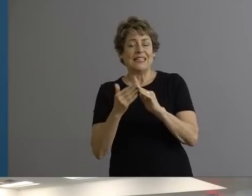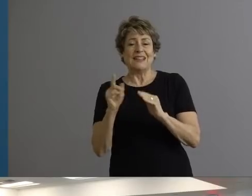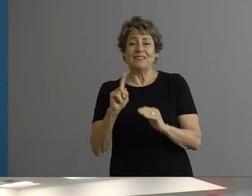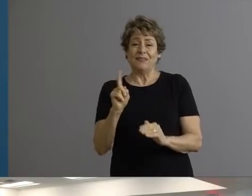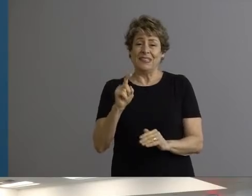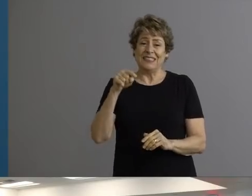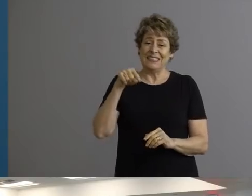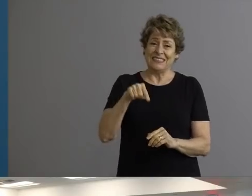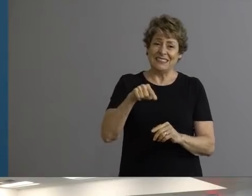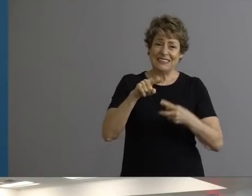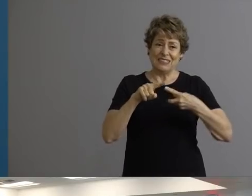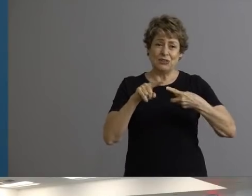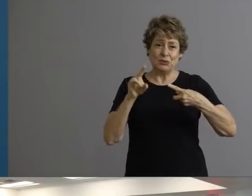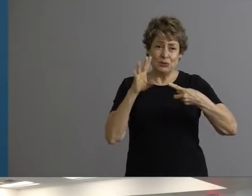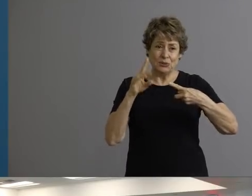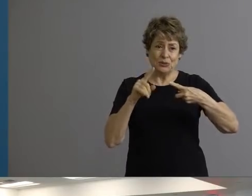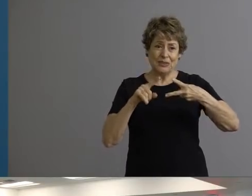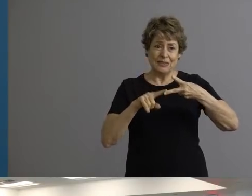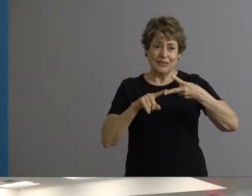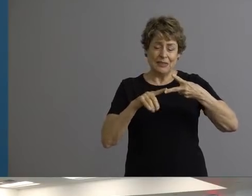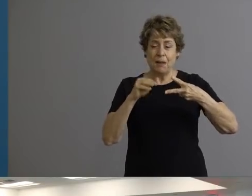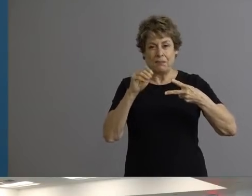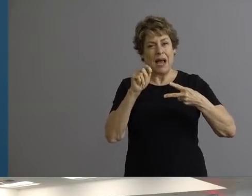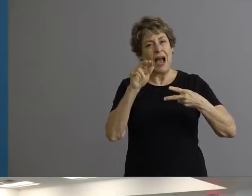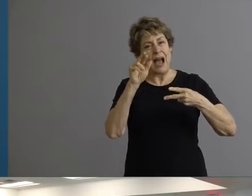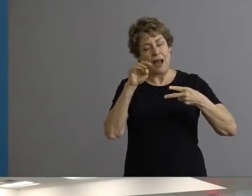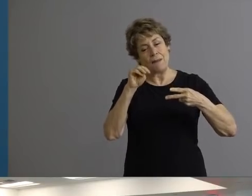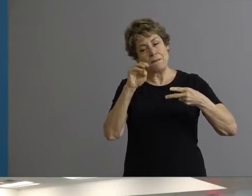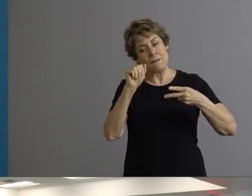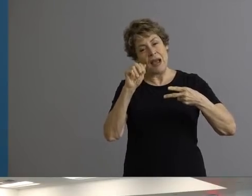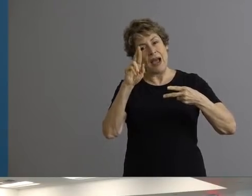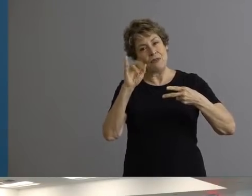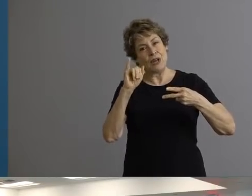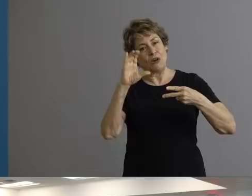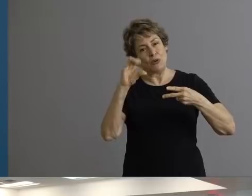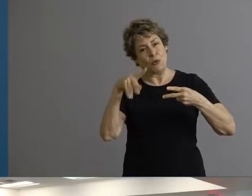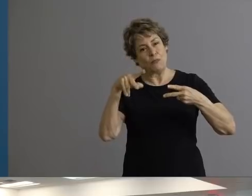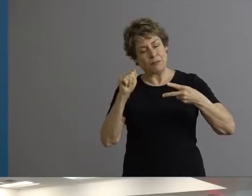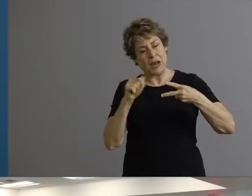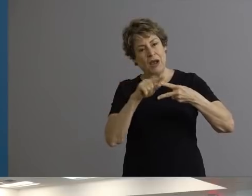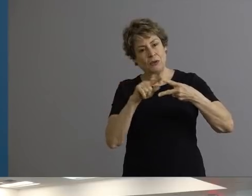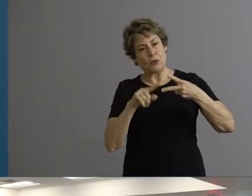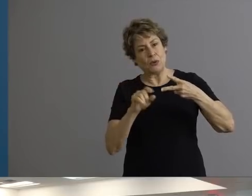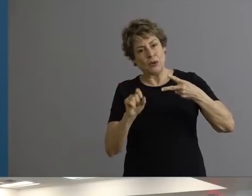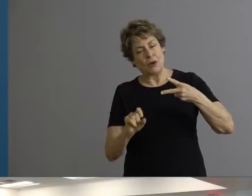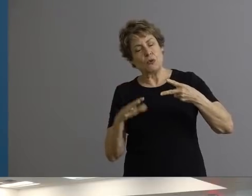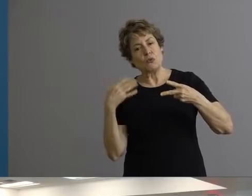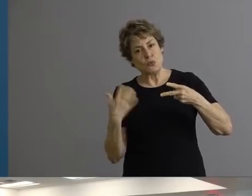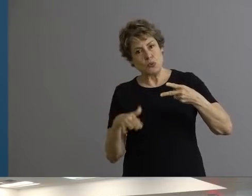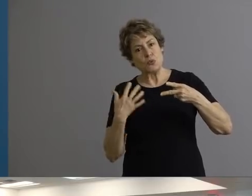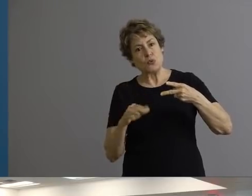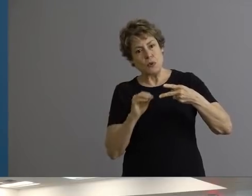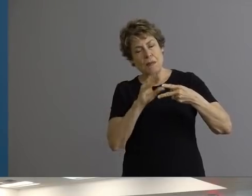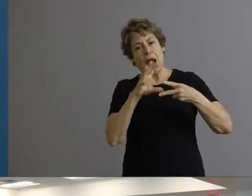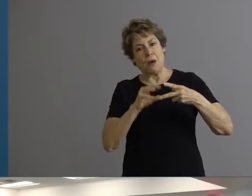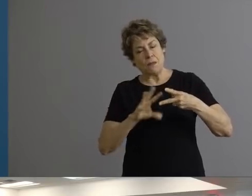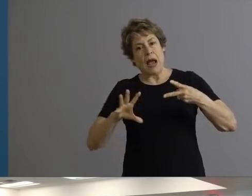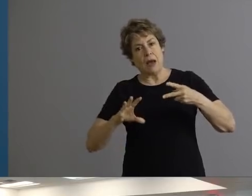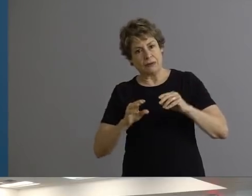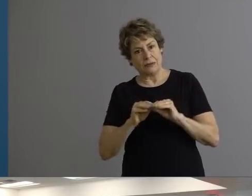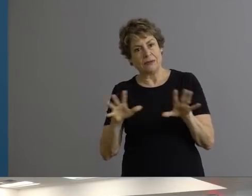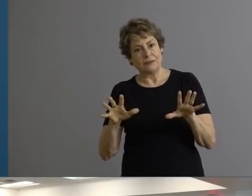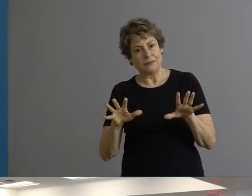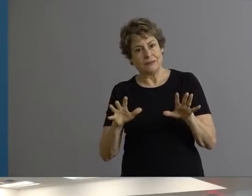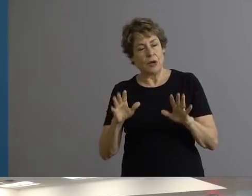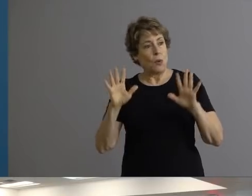come inside as the weather gets hotter. And we'll see in the future, but right